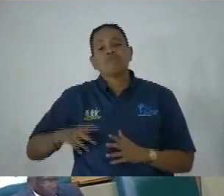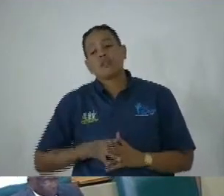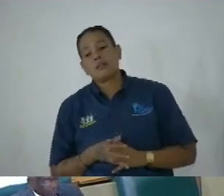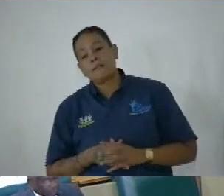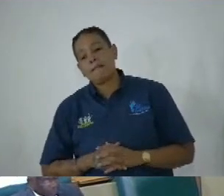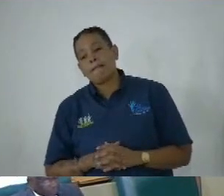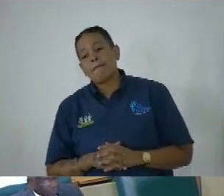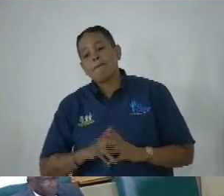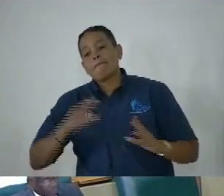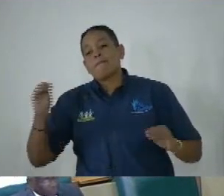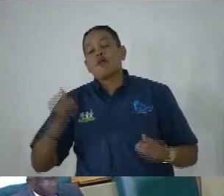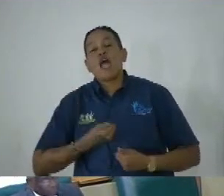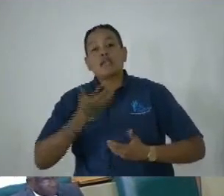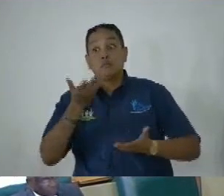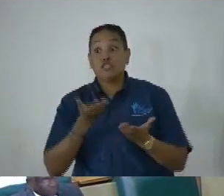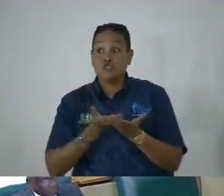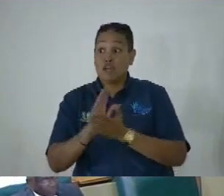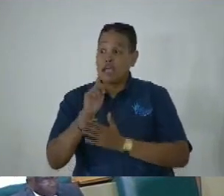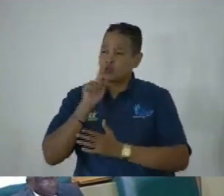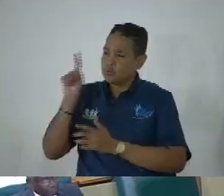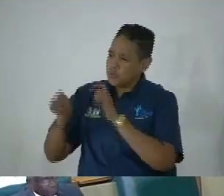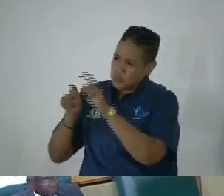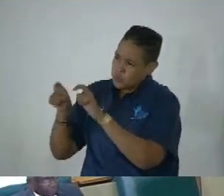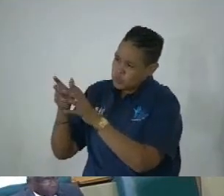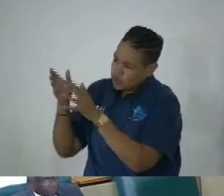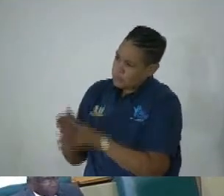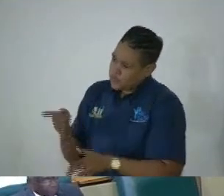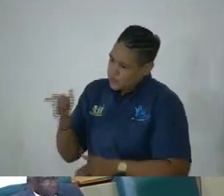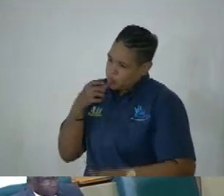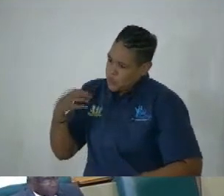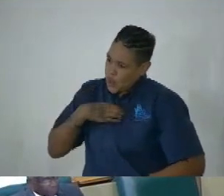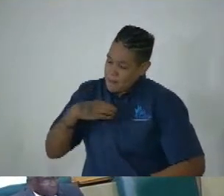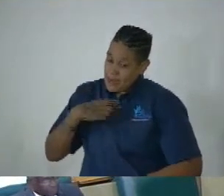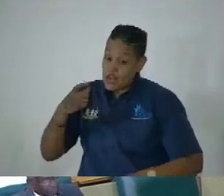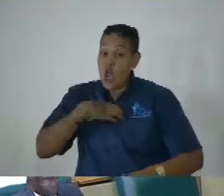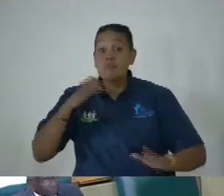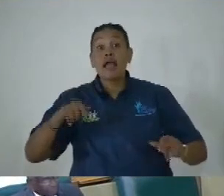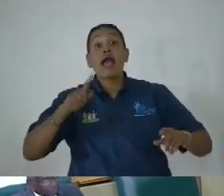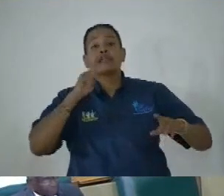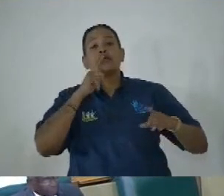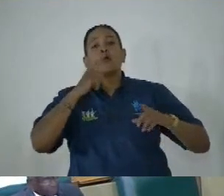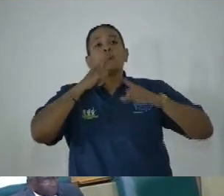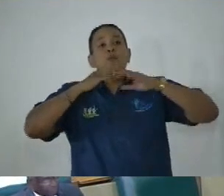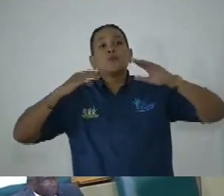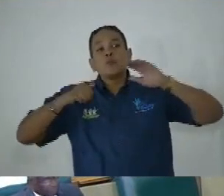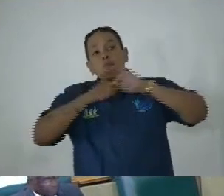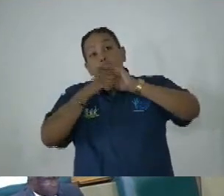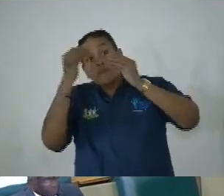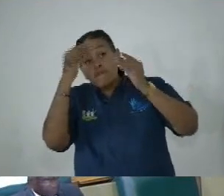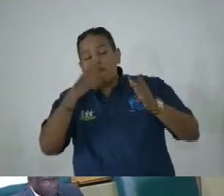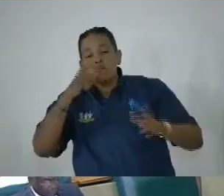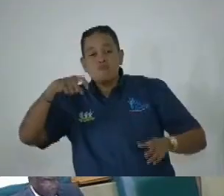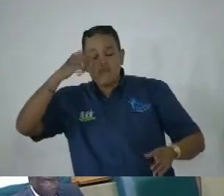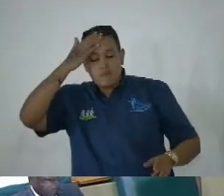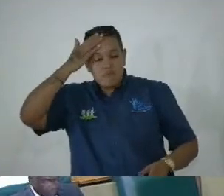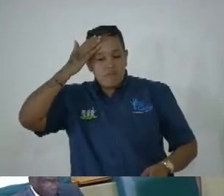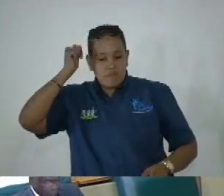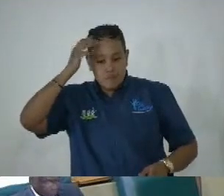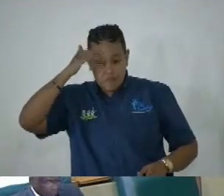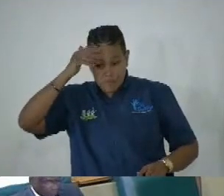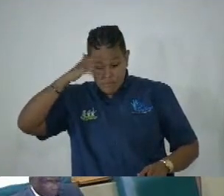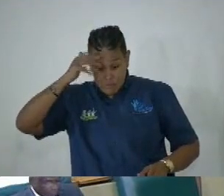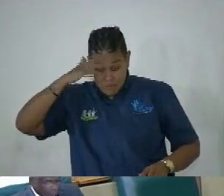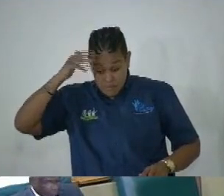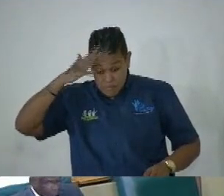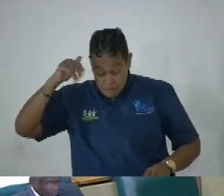No express right to cross-examine the complainant. Complainant may remain anonymous, and I believe that is unreasonable unless,